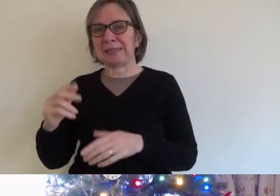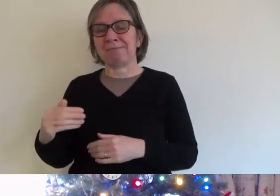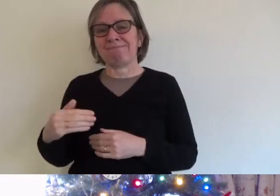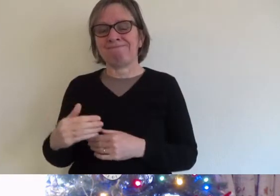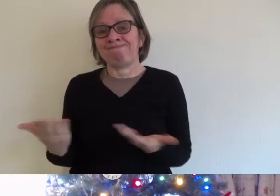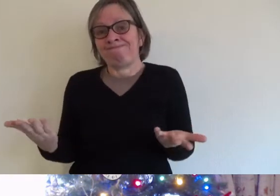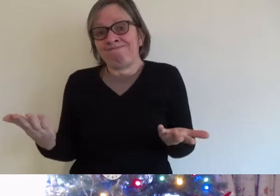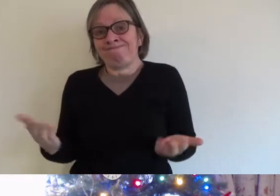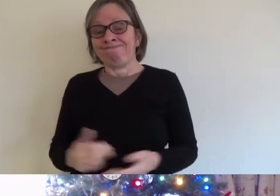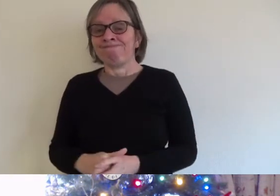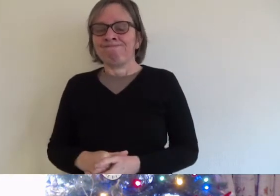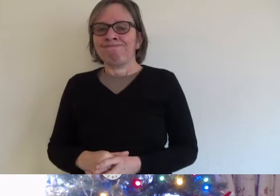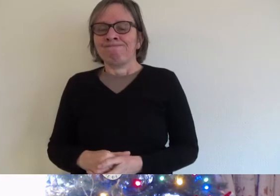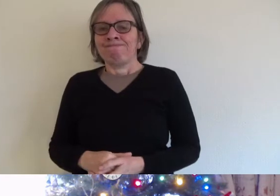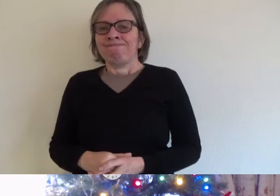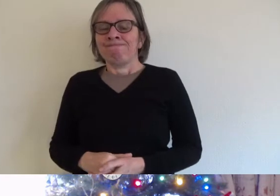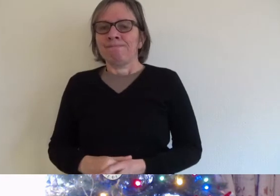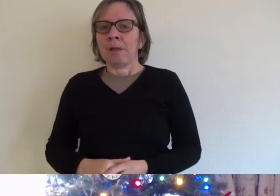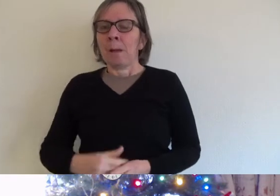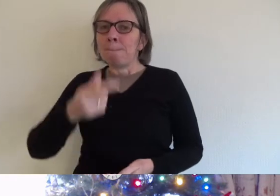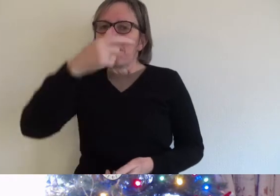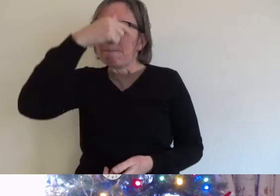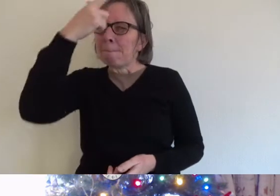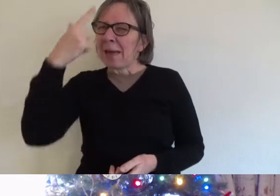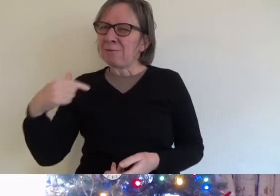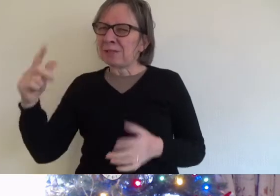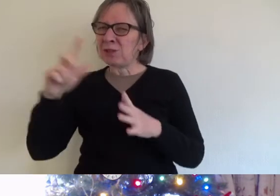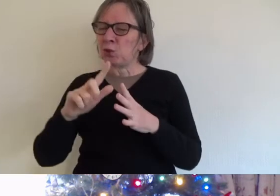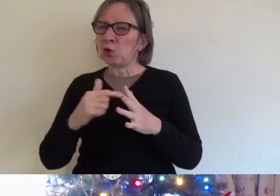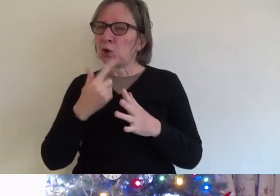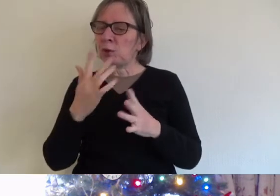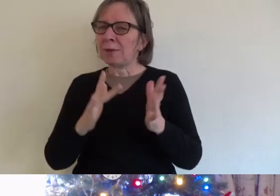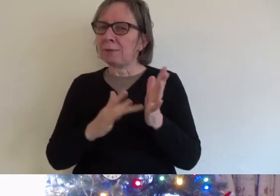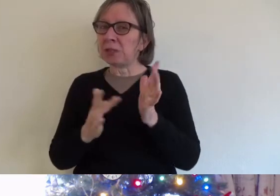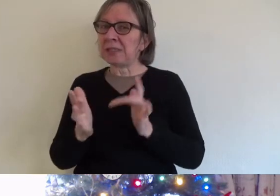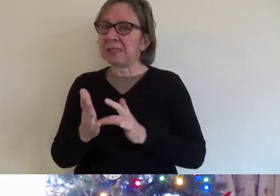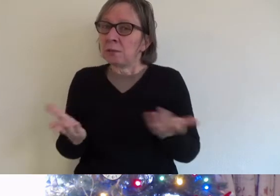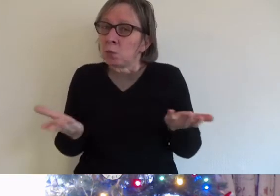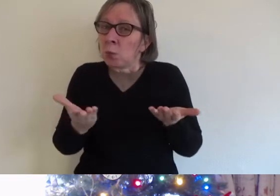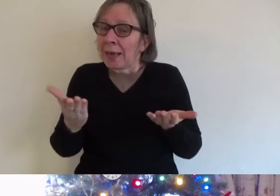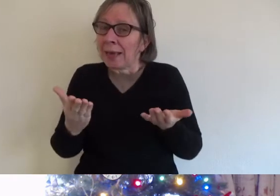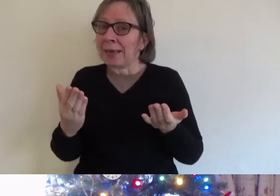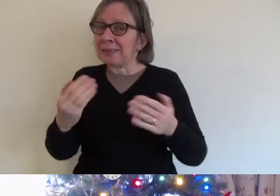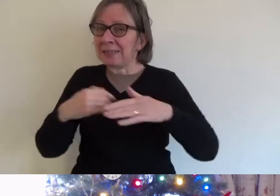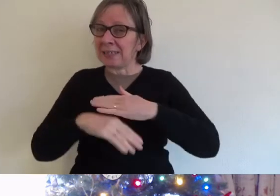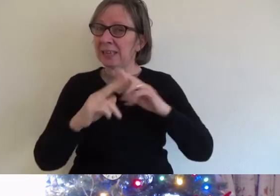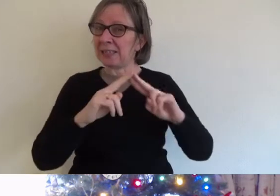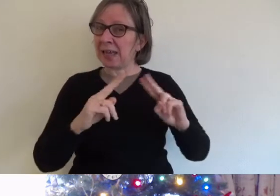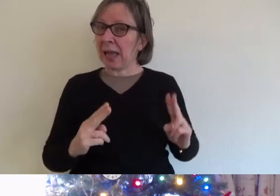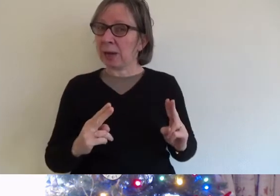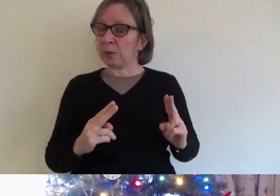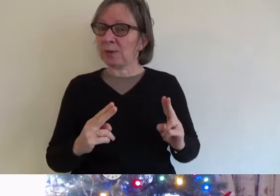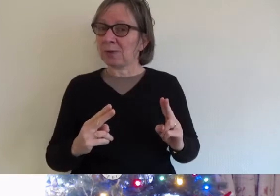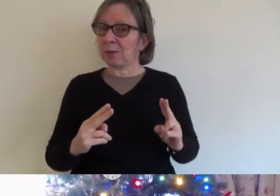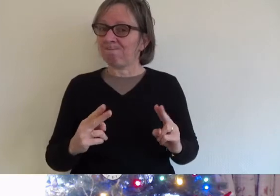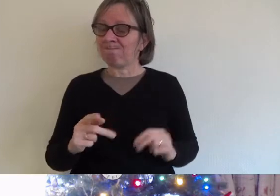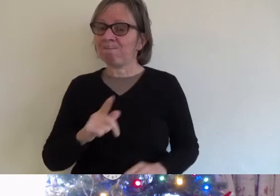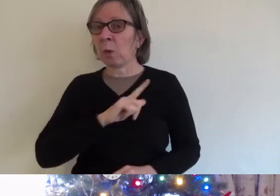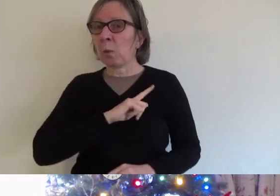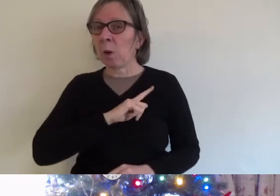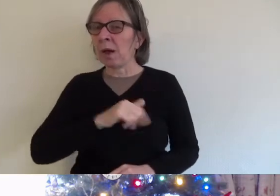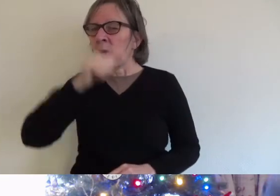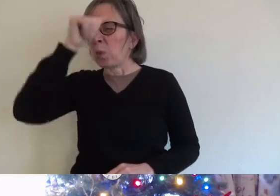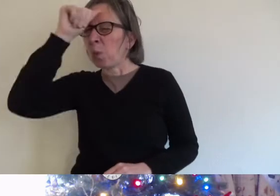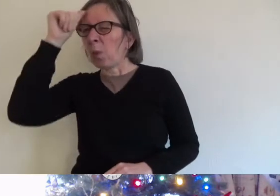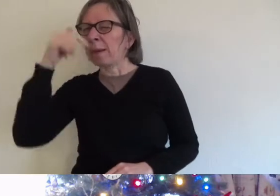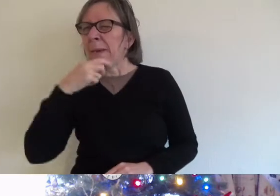after. And we know that Mary and Joseph and Jesus were in a house by that stage, because it said they came to the house